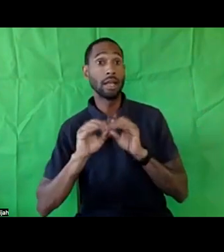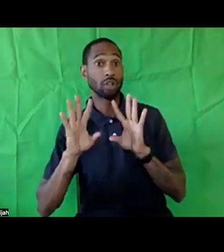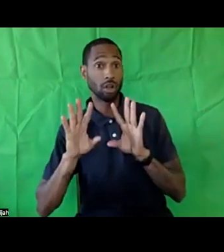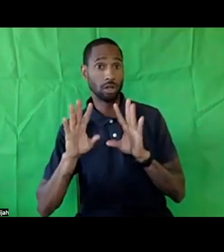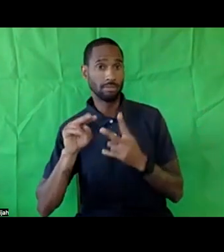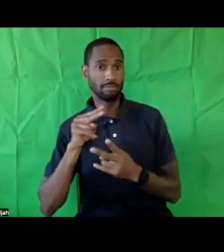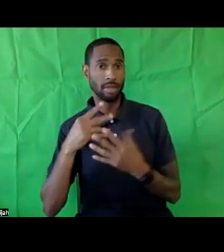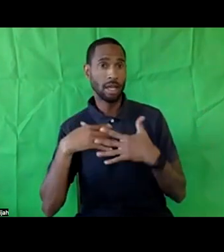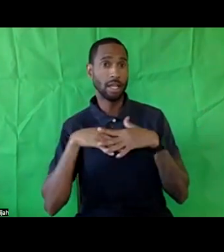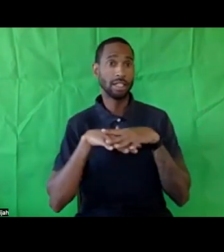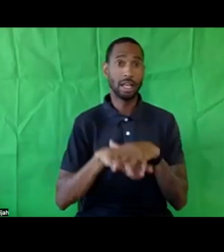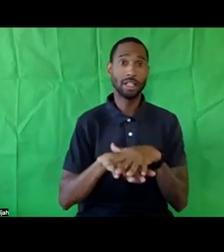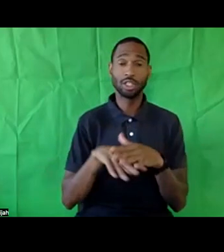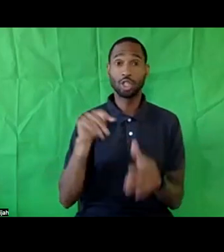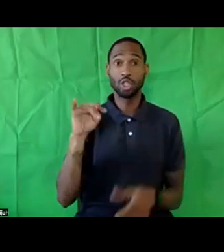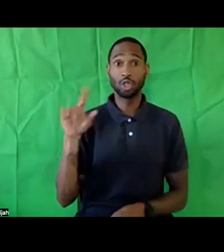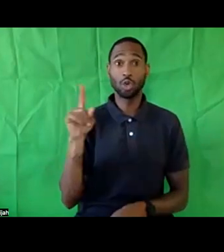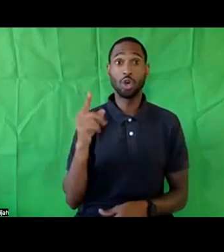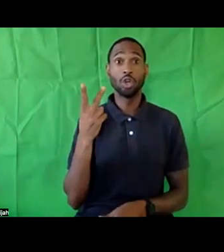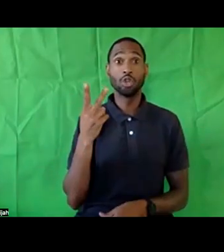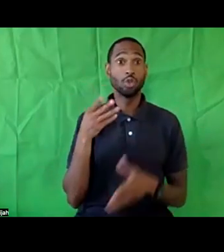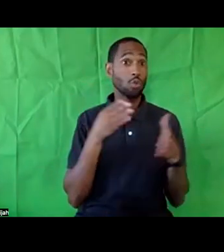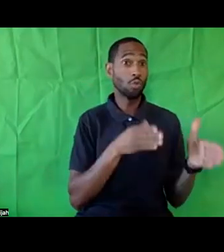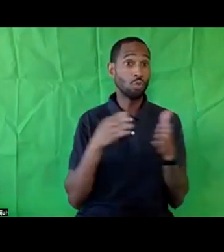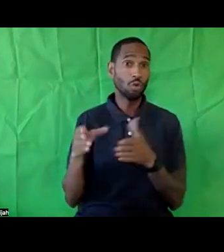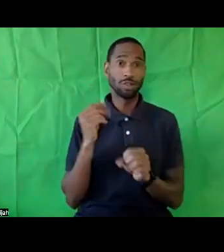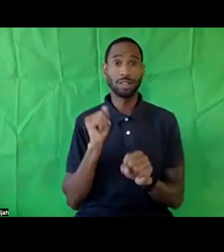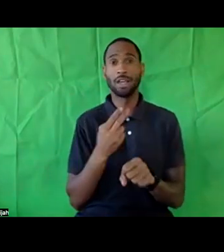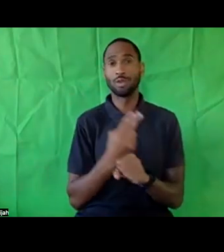into the tool of the two ways that the tool can be used.